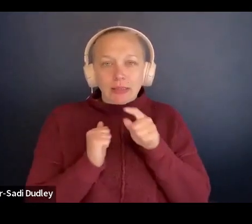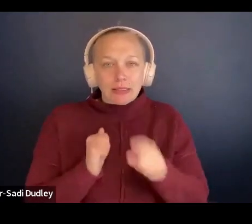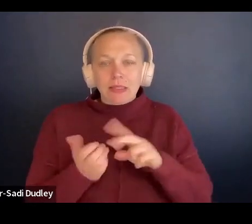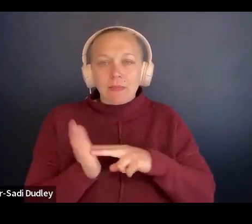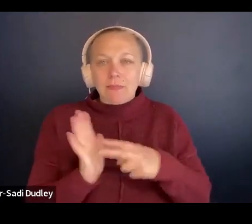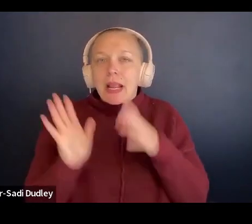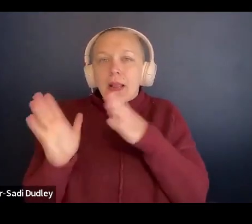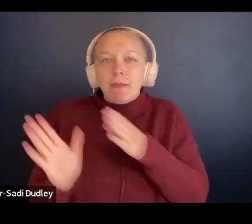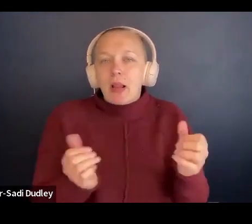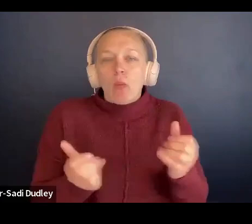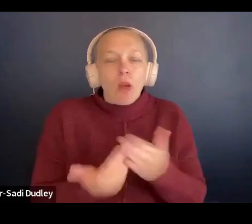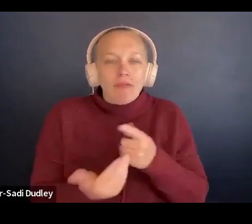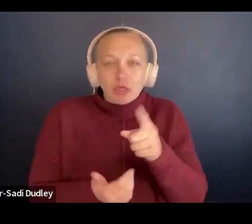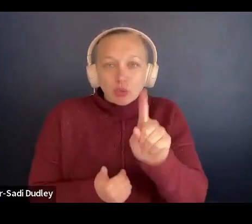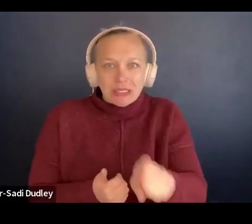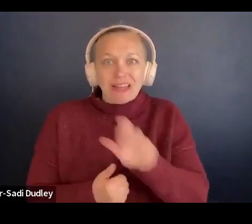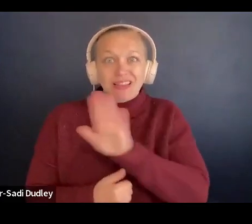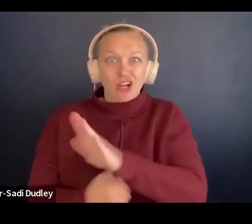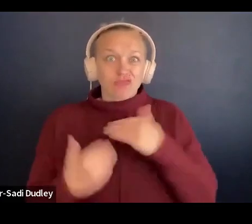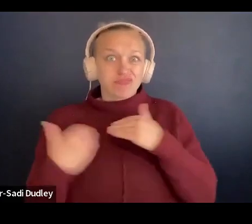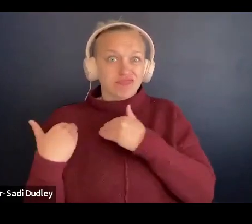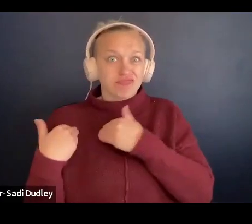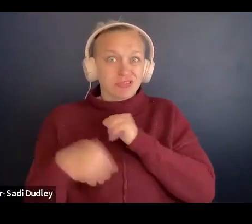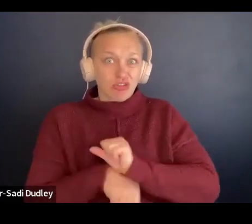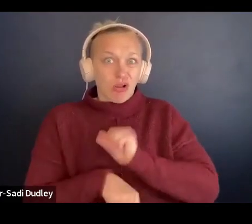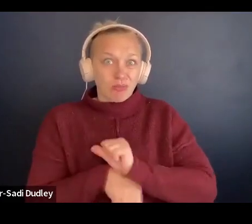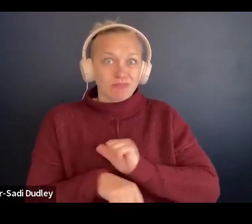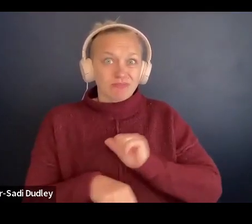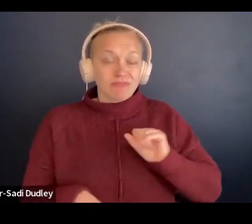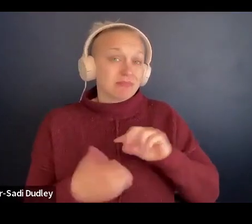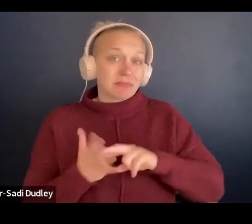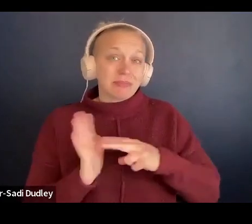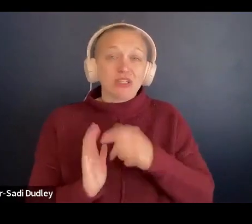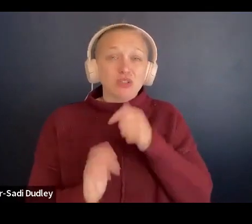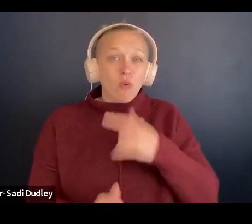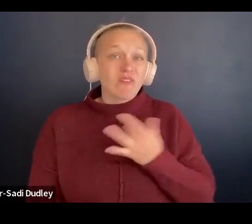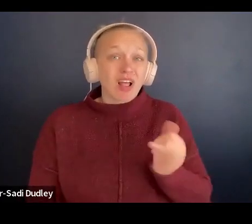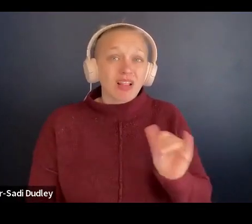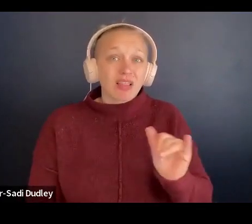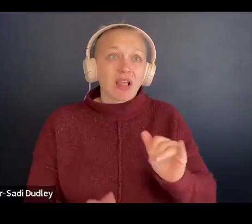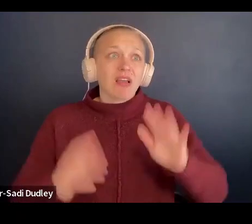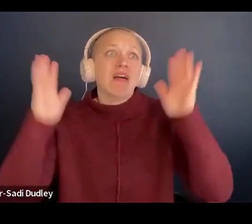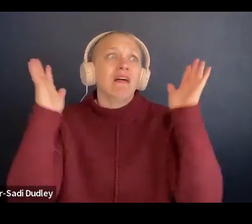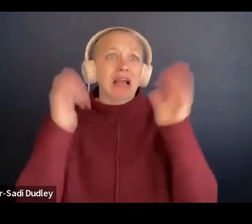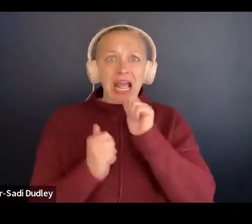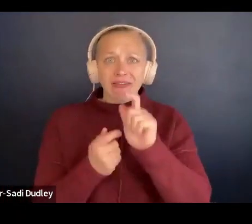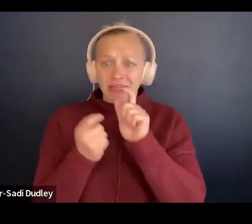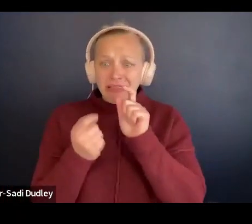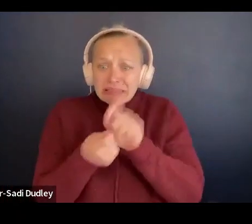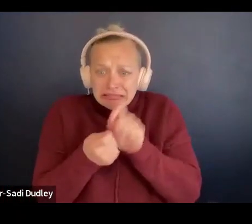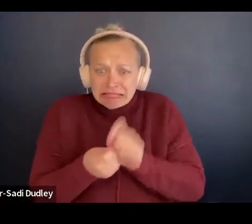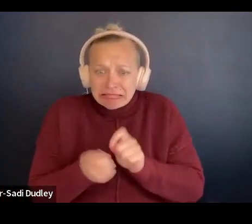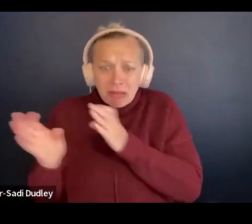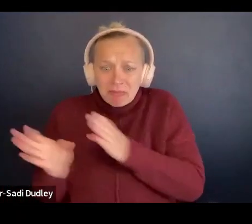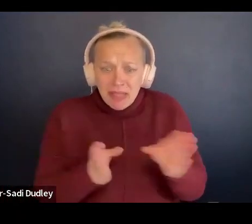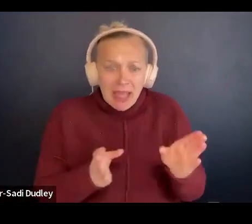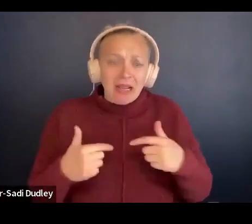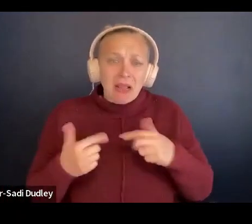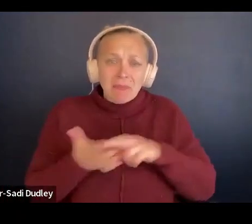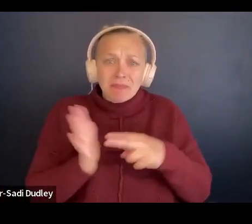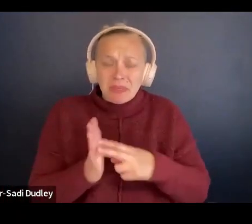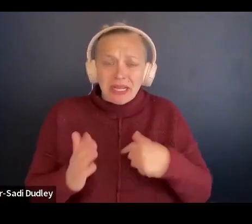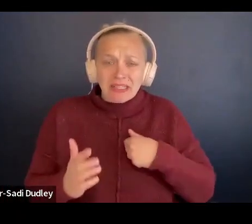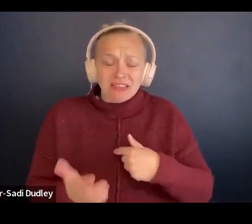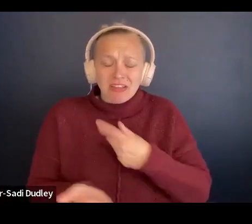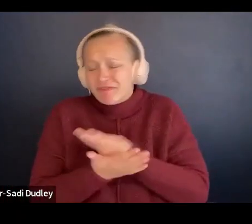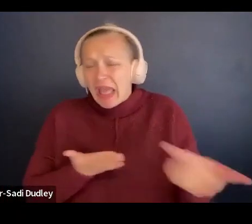at need. Okay, that's their job. So don't feel like if you haven't planned something down to a T that you're lost by any